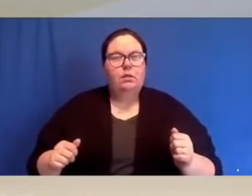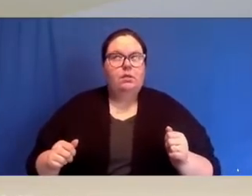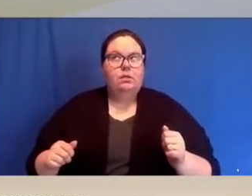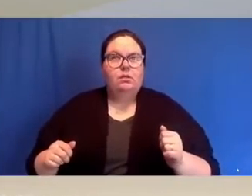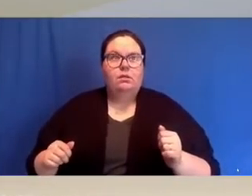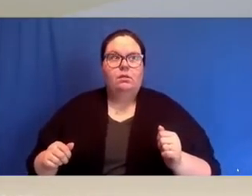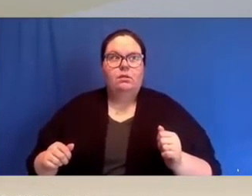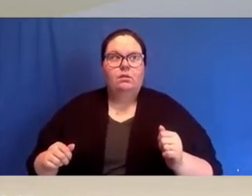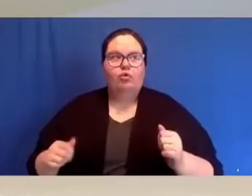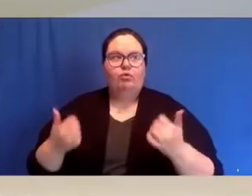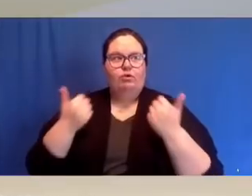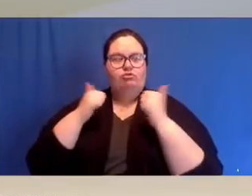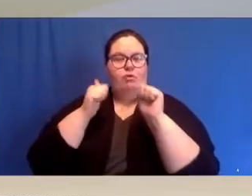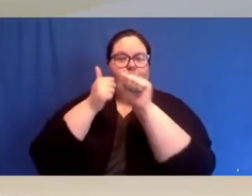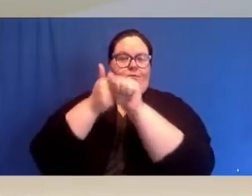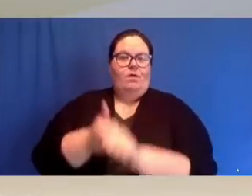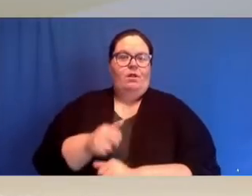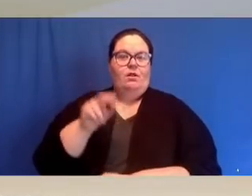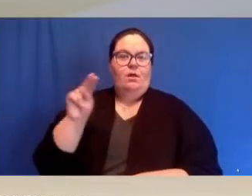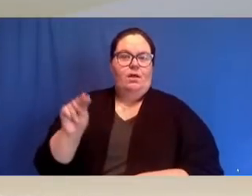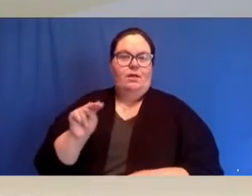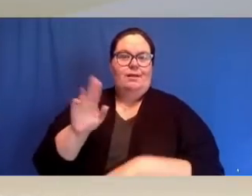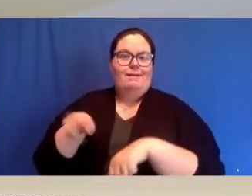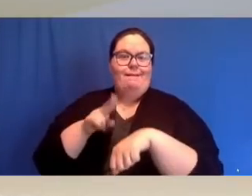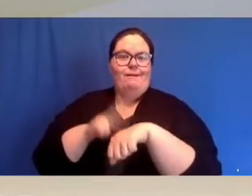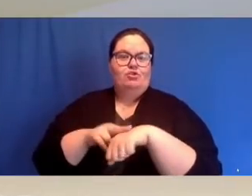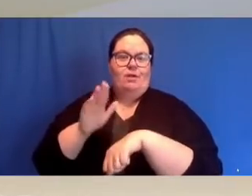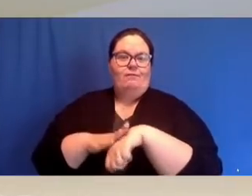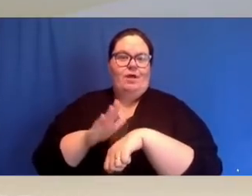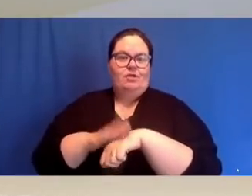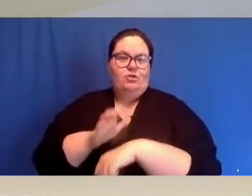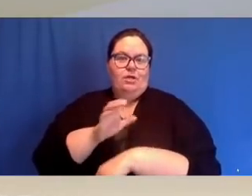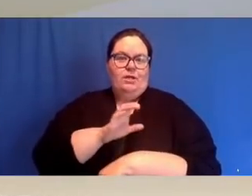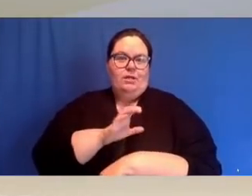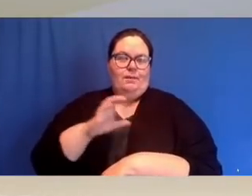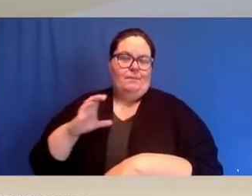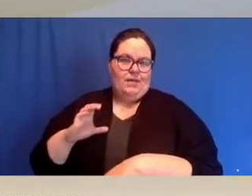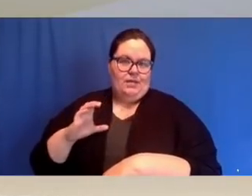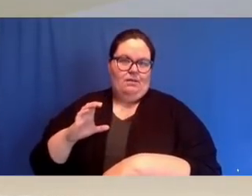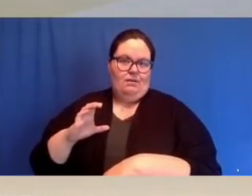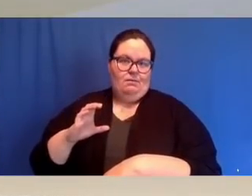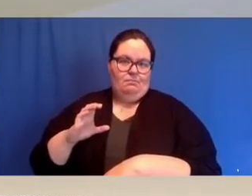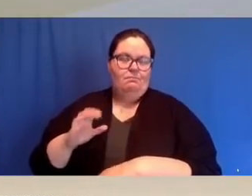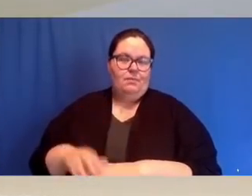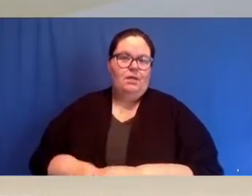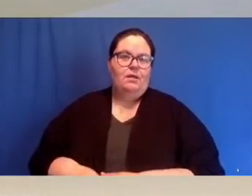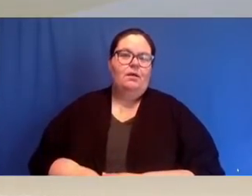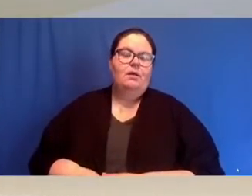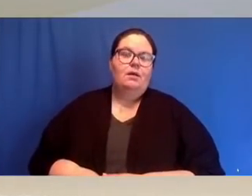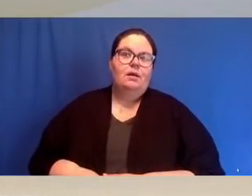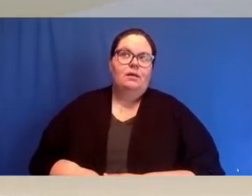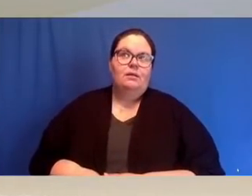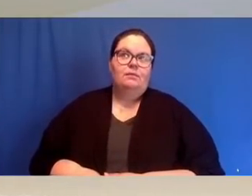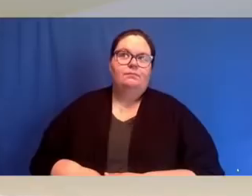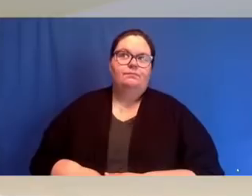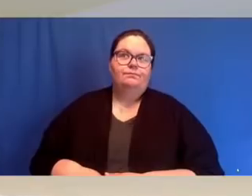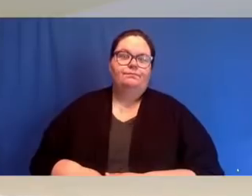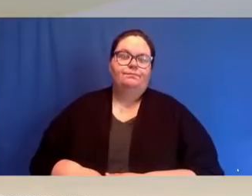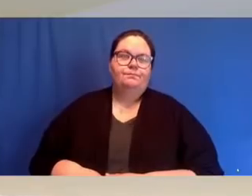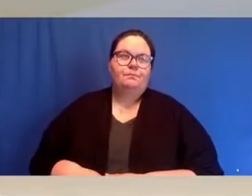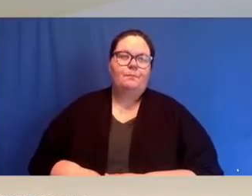really tried to follow the NACI and National Advisory Committee on Immunization recommendation, remembering that